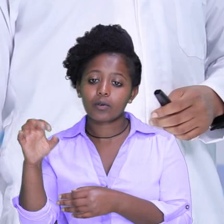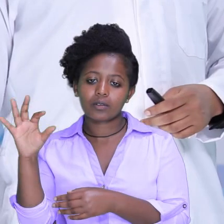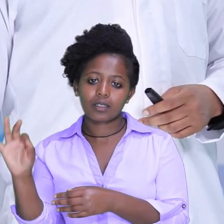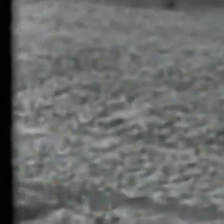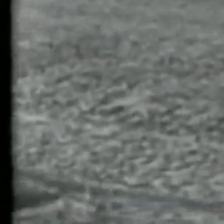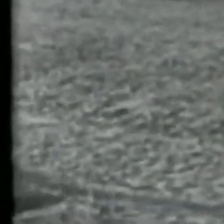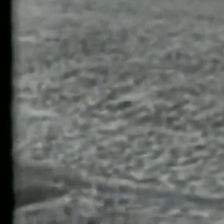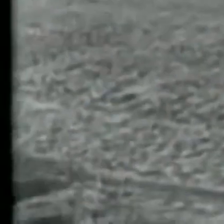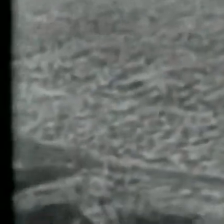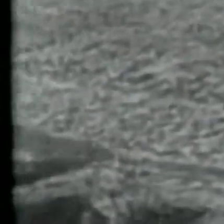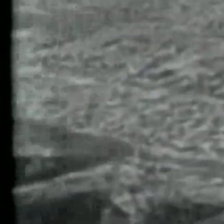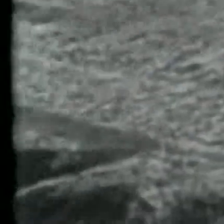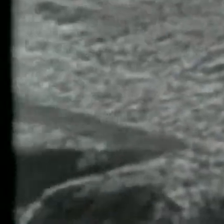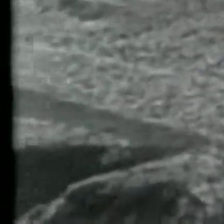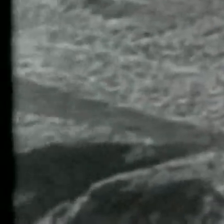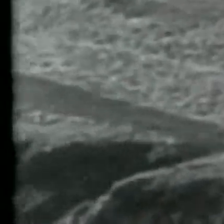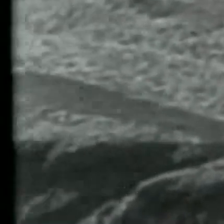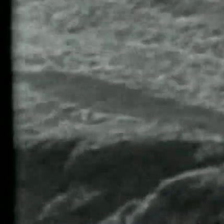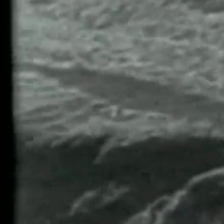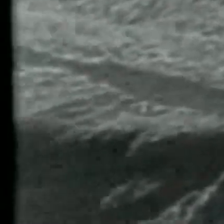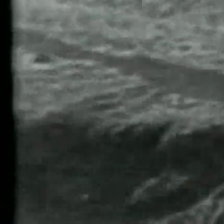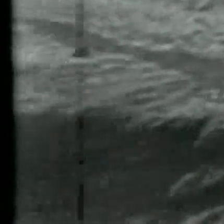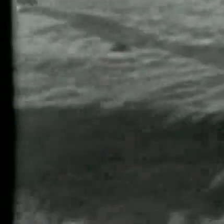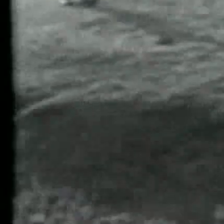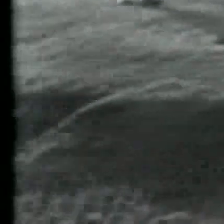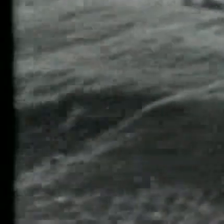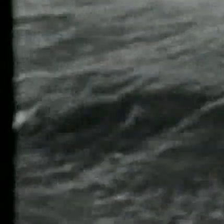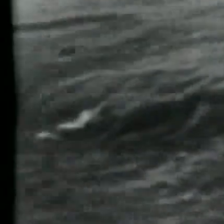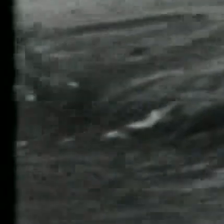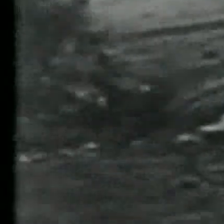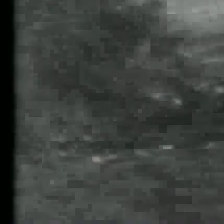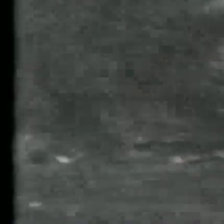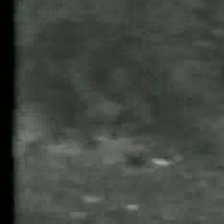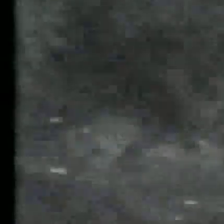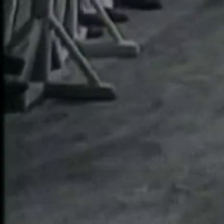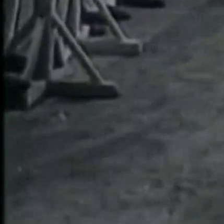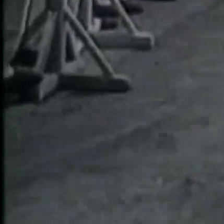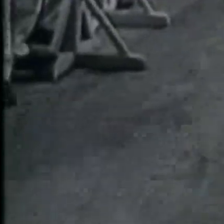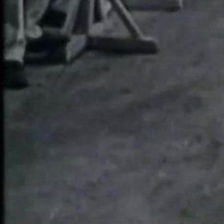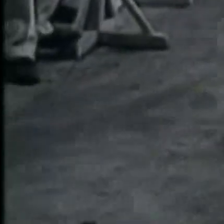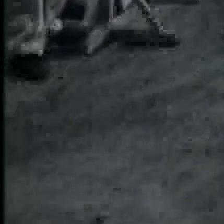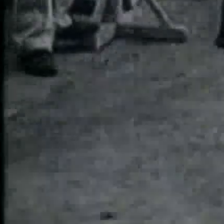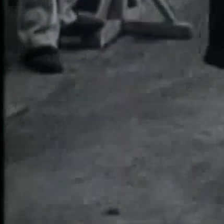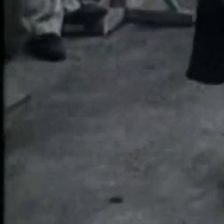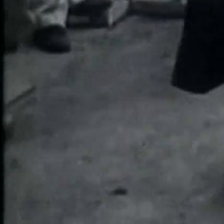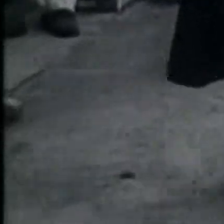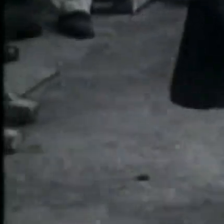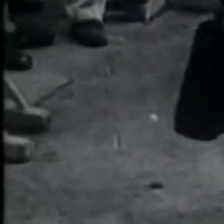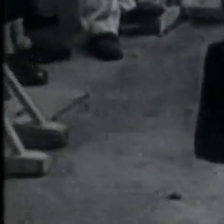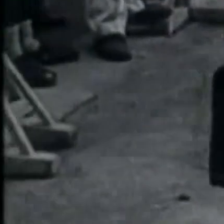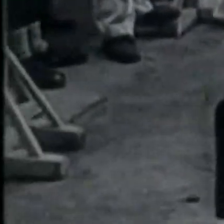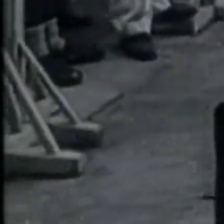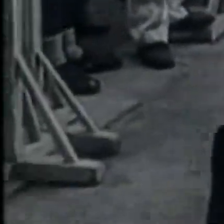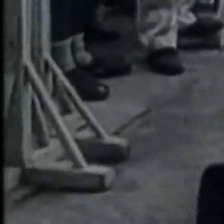1948. But throughout his life, Mohandas Karamchand Gandhi evoked mixed feelings. He was viewed alternatively as a fanatic or an